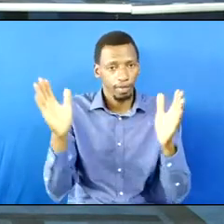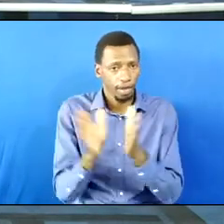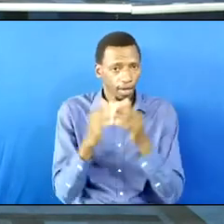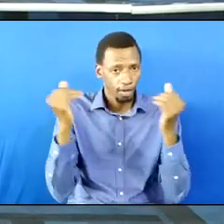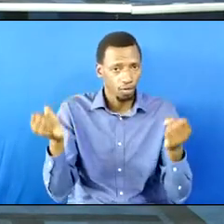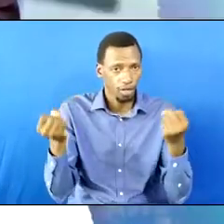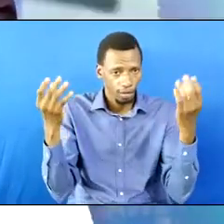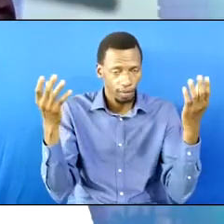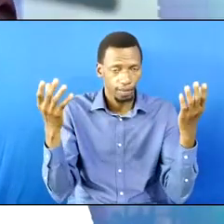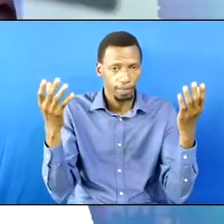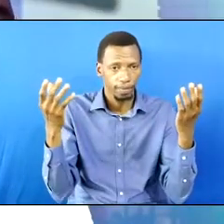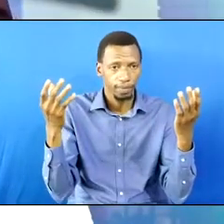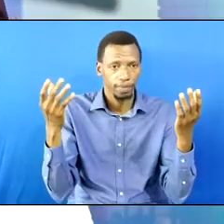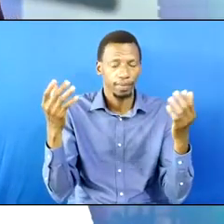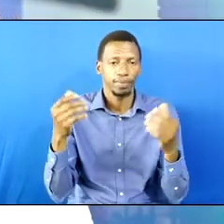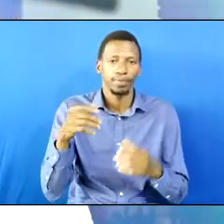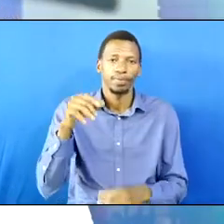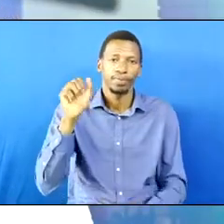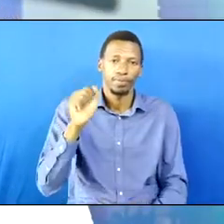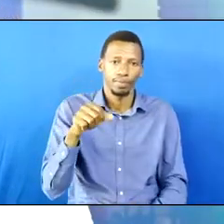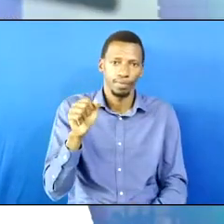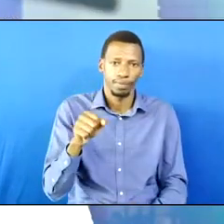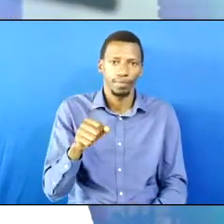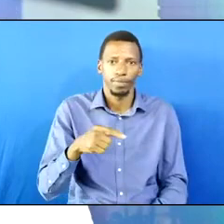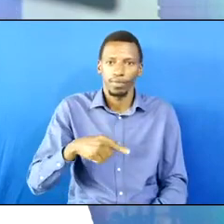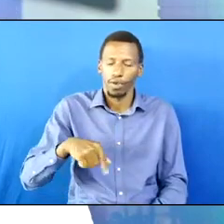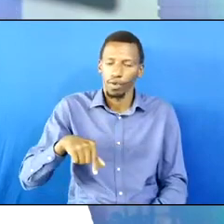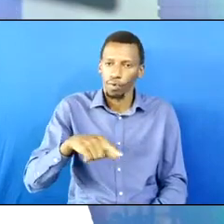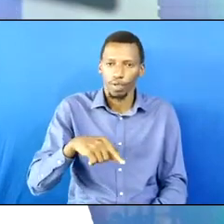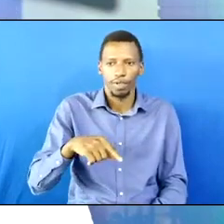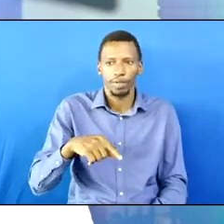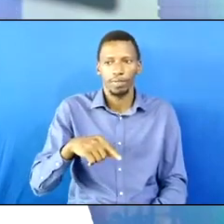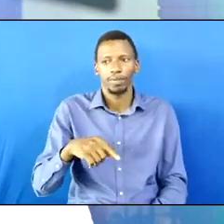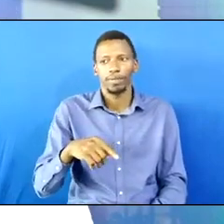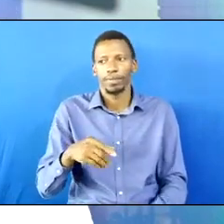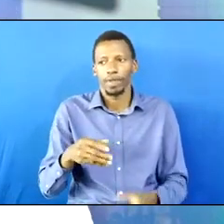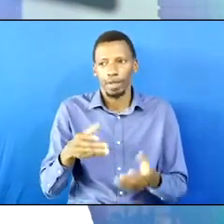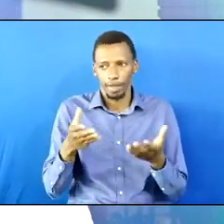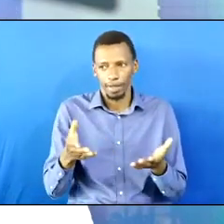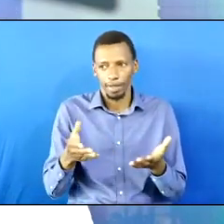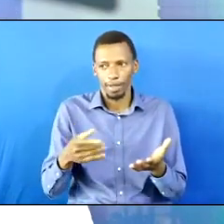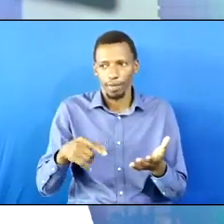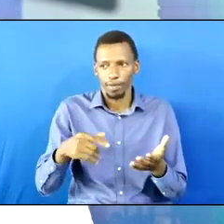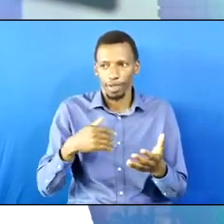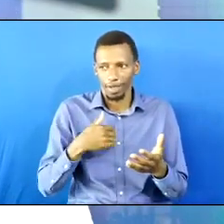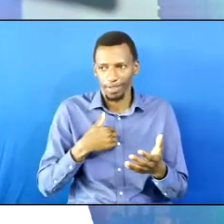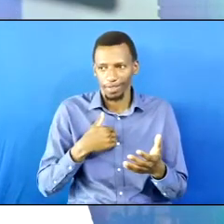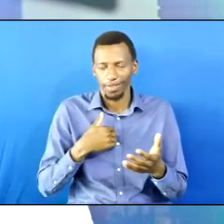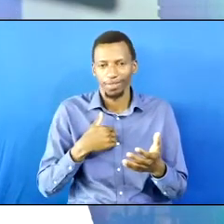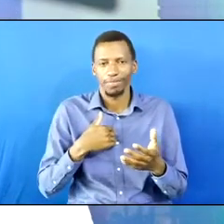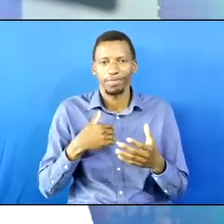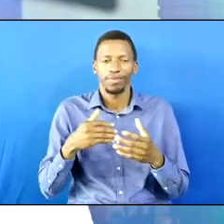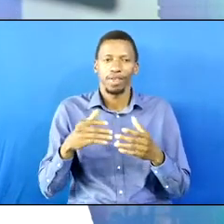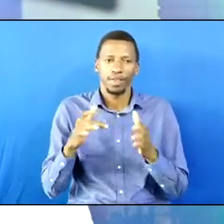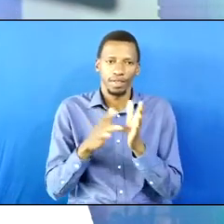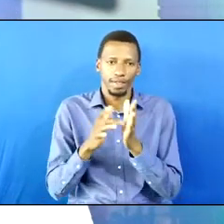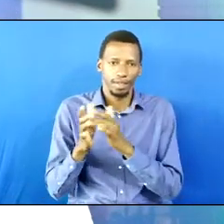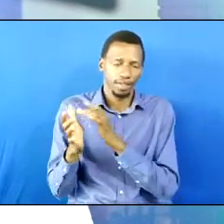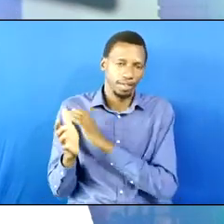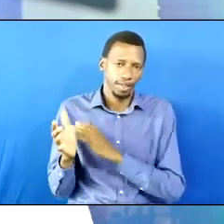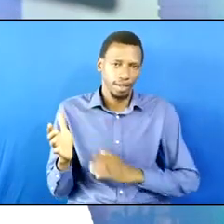Hallelujah. Yes, we are very weak, but we have the mightiest of all, Jesus Christ, to minister to